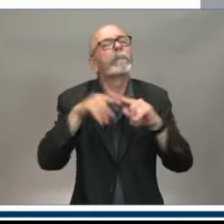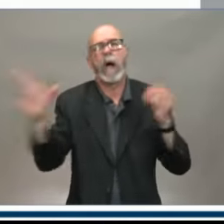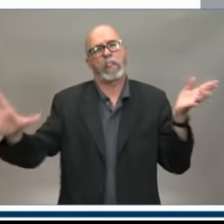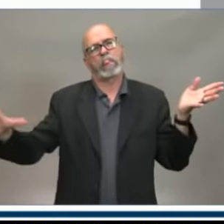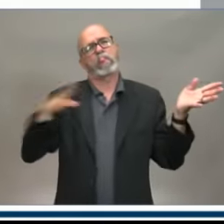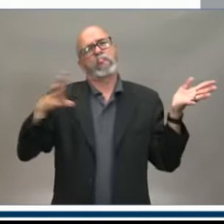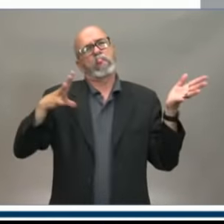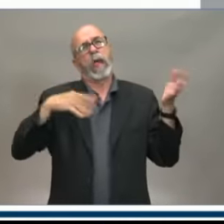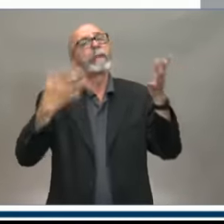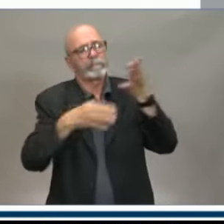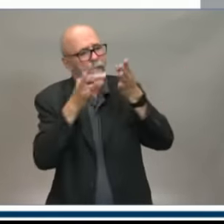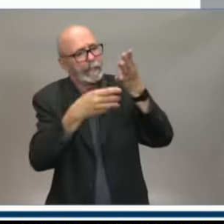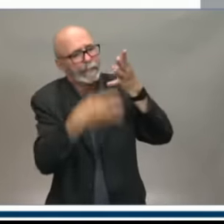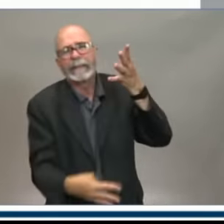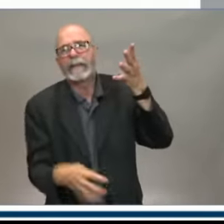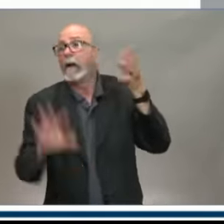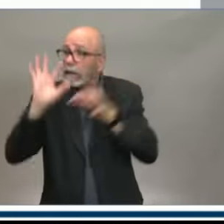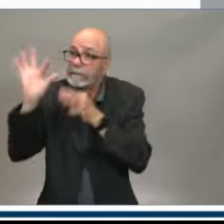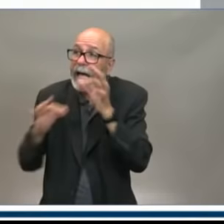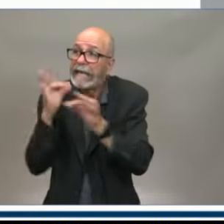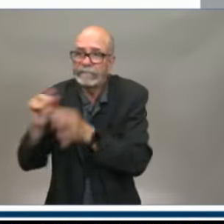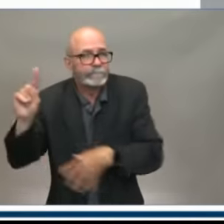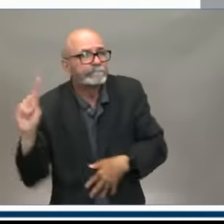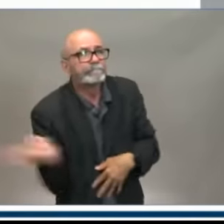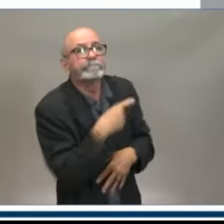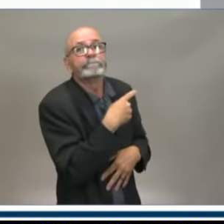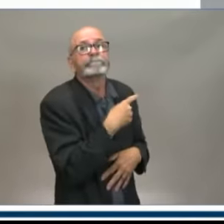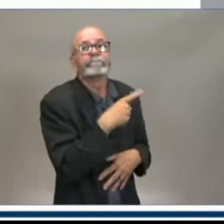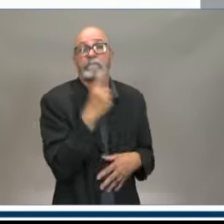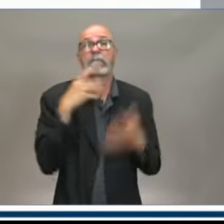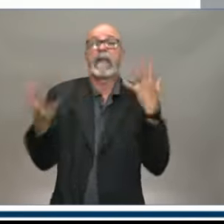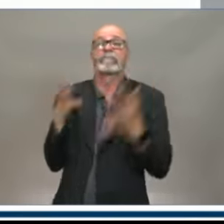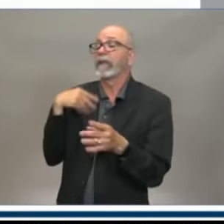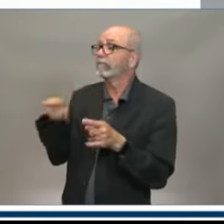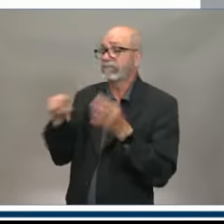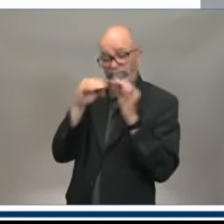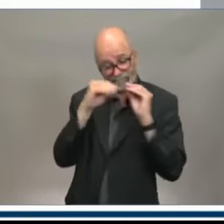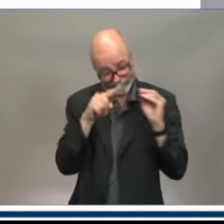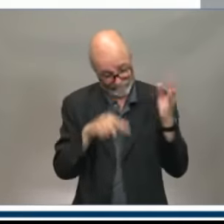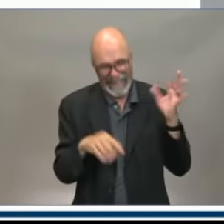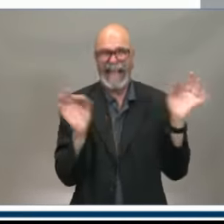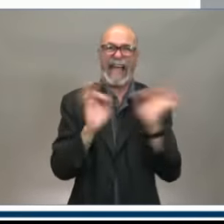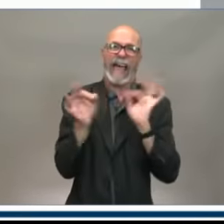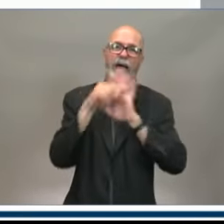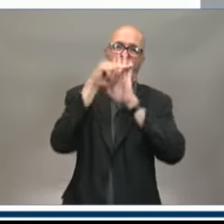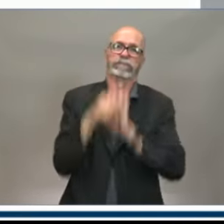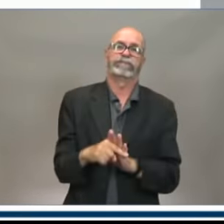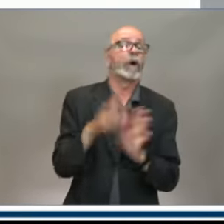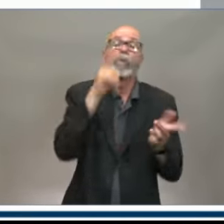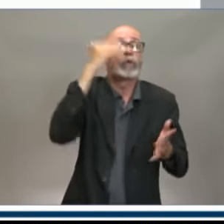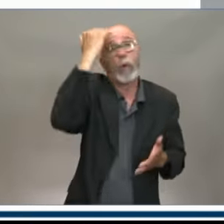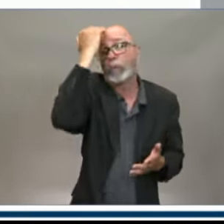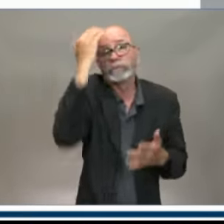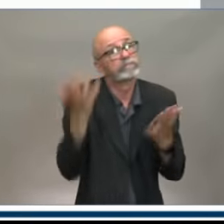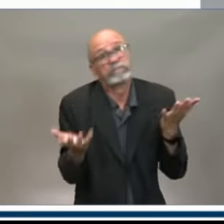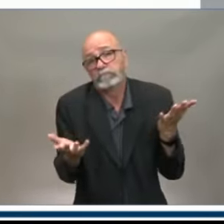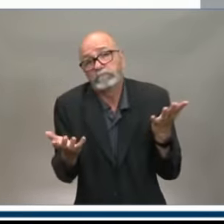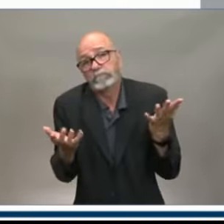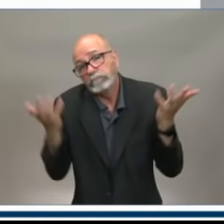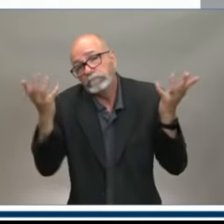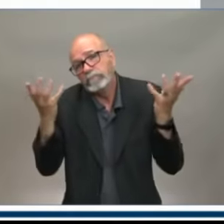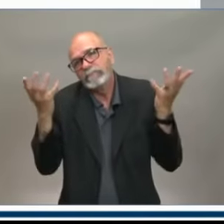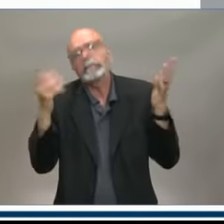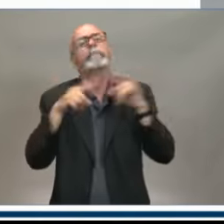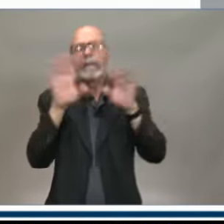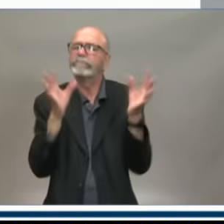symptoms, knowing that many of them will be negative. That's exactly what we want to see. But having this kind of active surveillance is critically